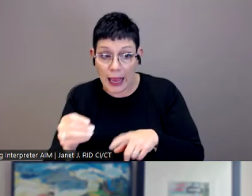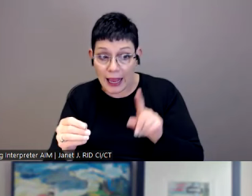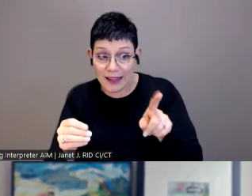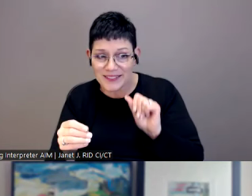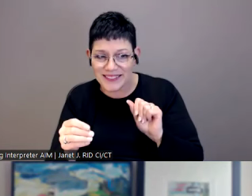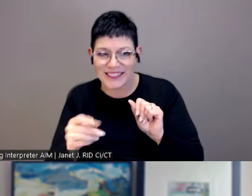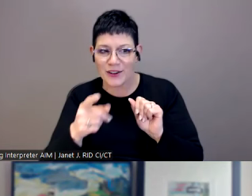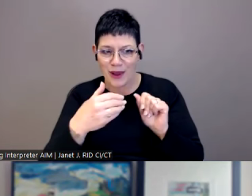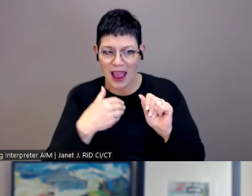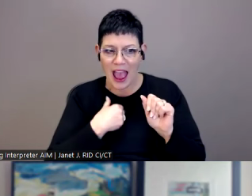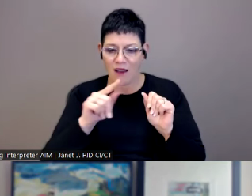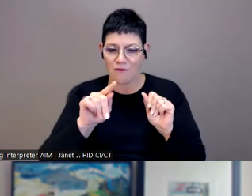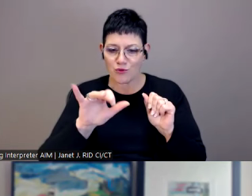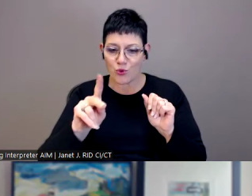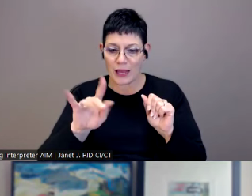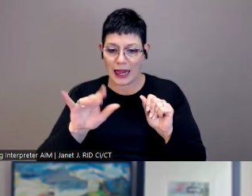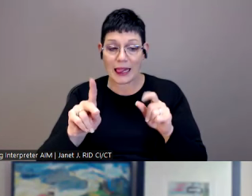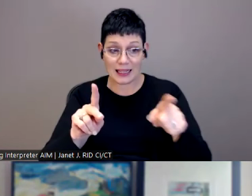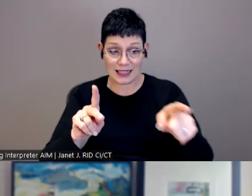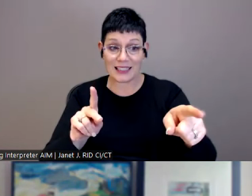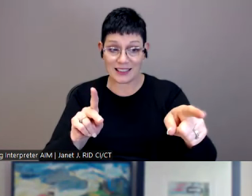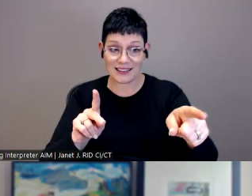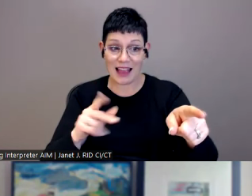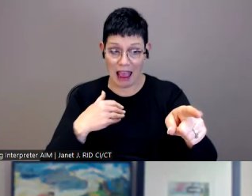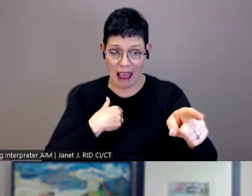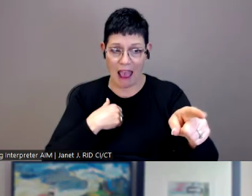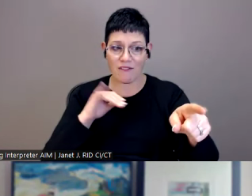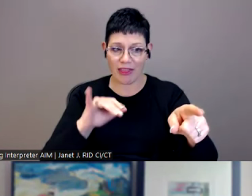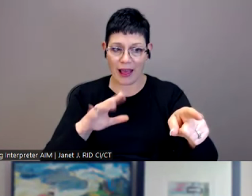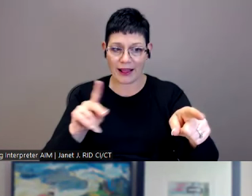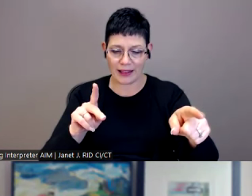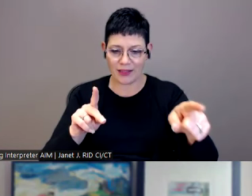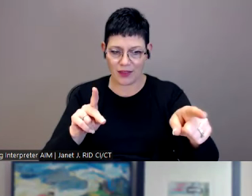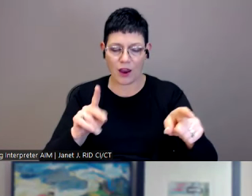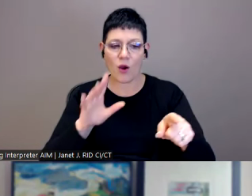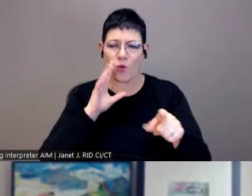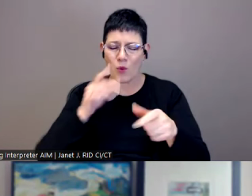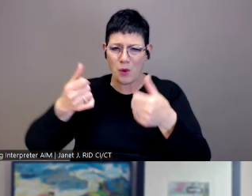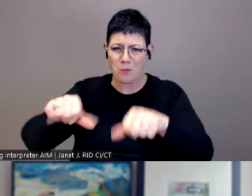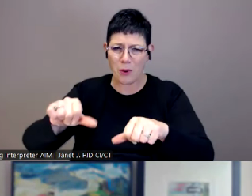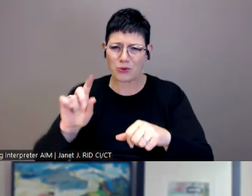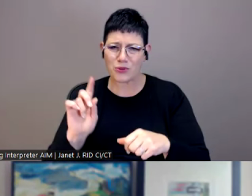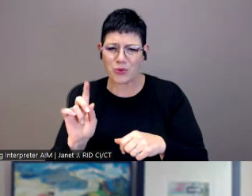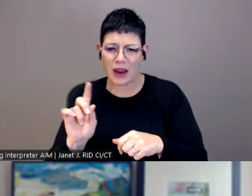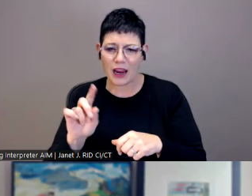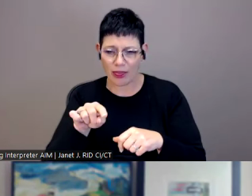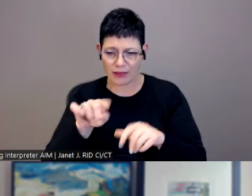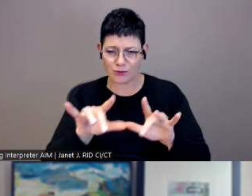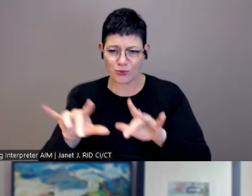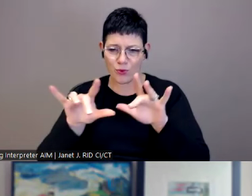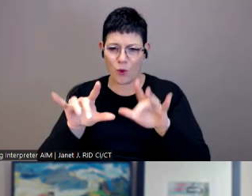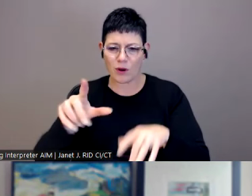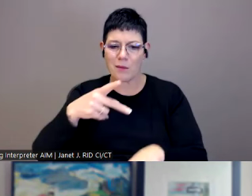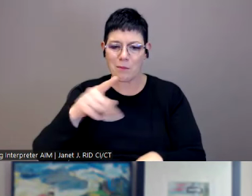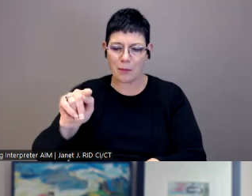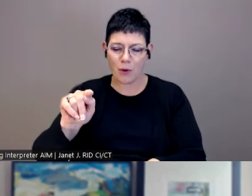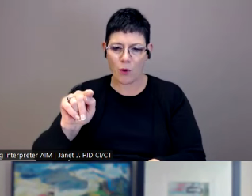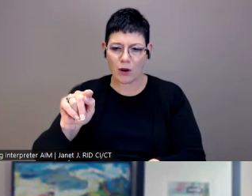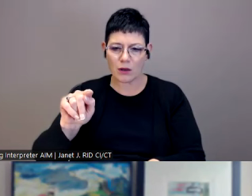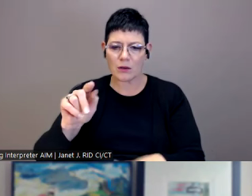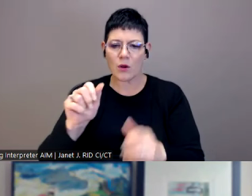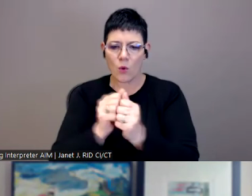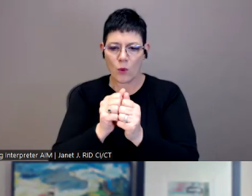you've got the toolkit link in the chat. We will post the recording and PowerPoint along with